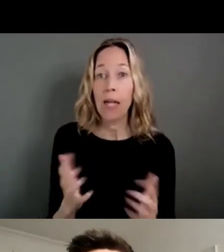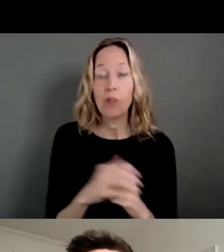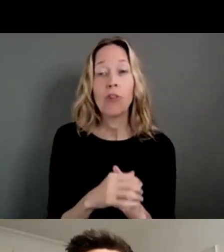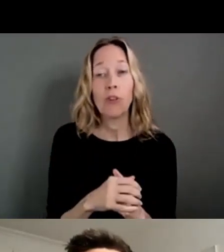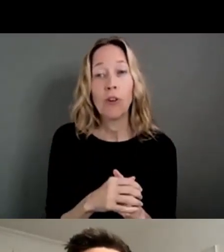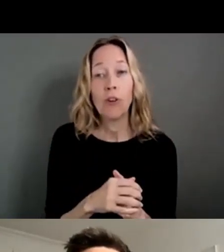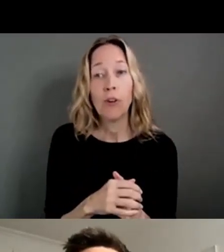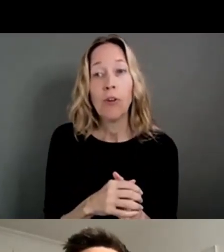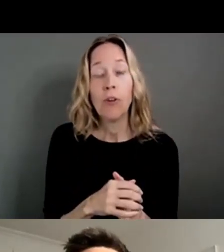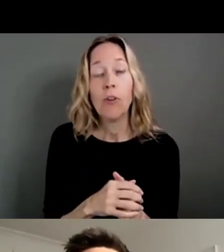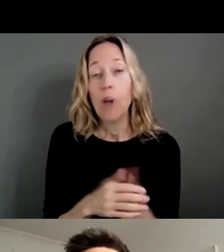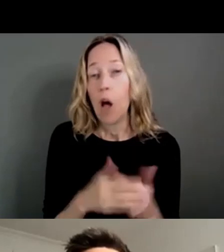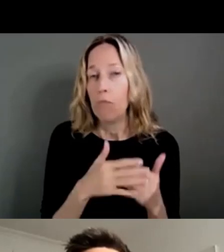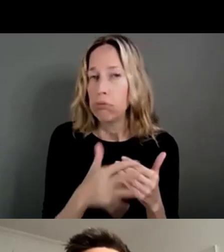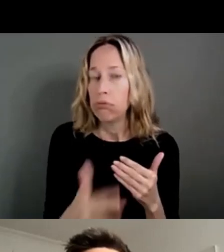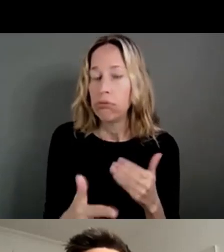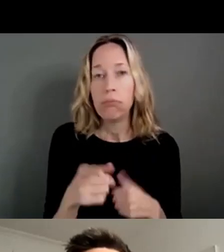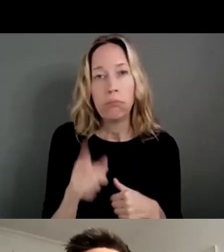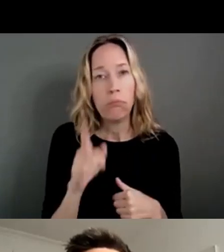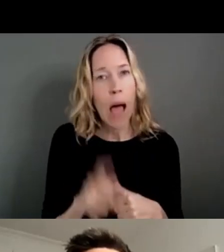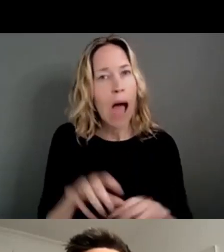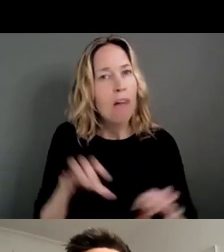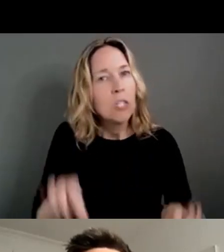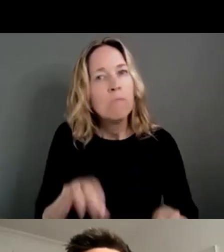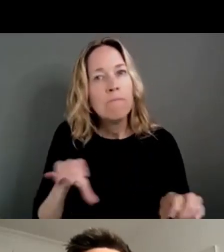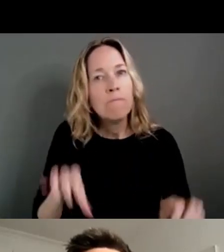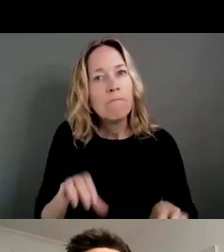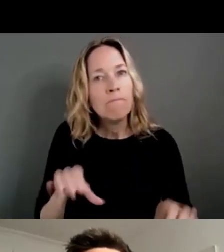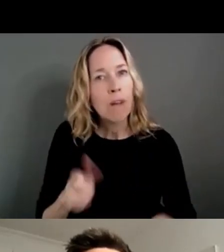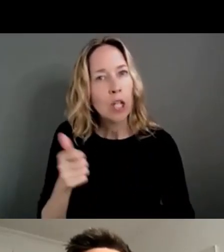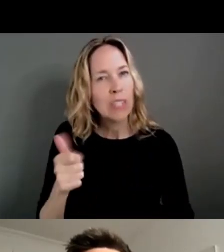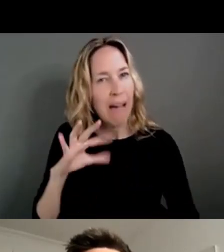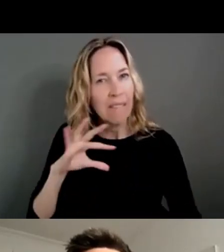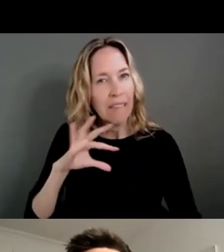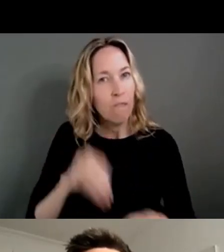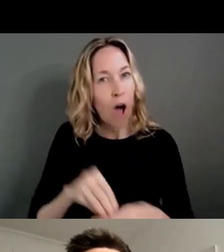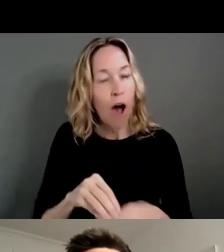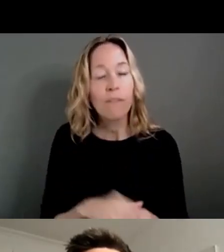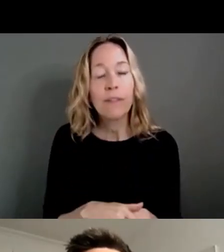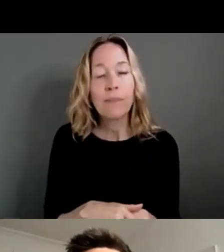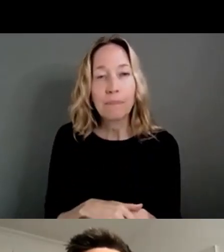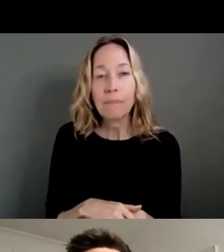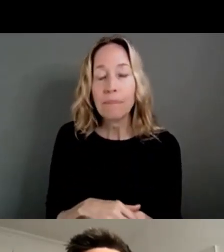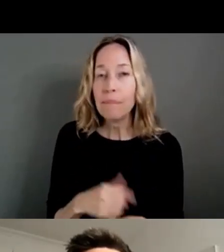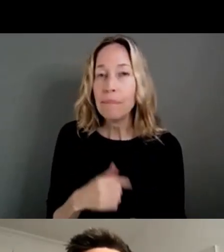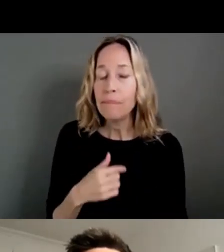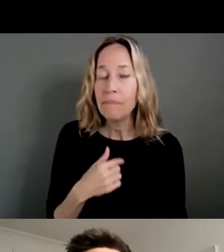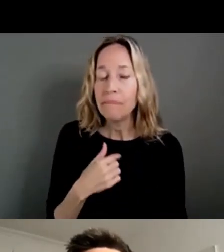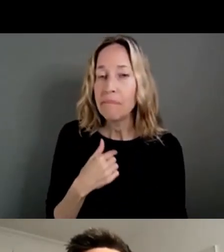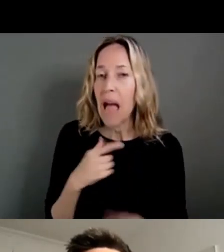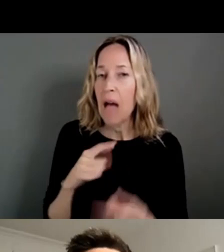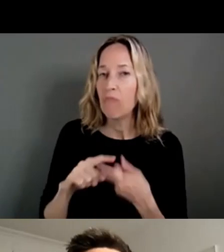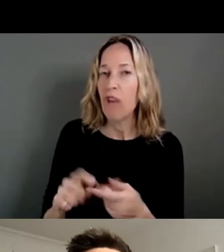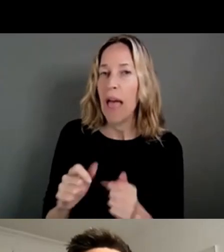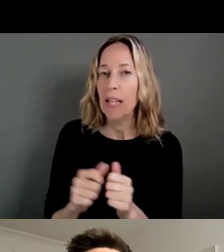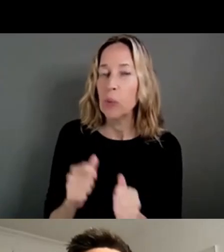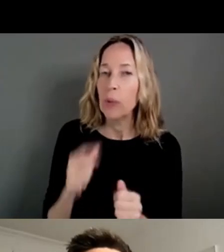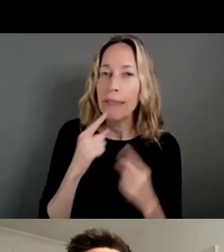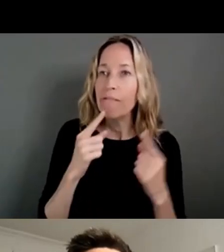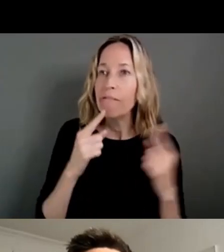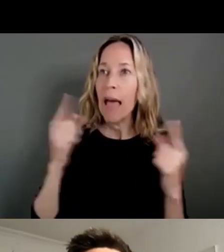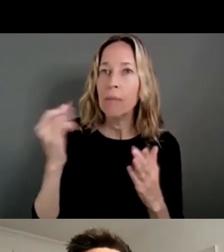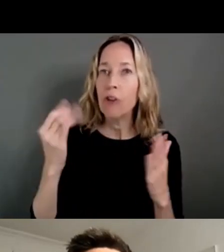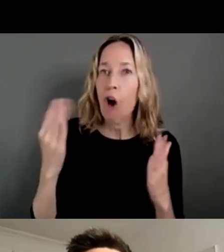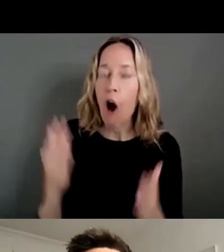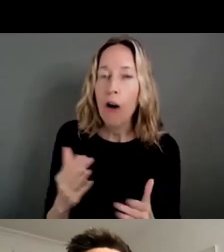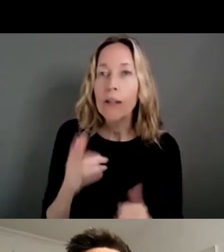very involved. I'm friends with a bunch of very well-known artists who, are playing big stages and have won